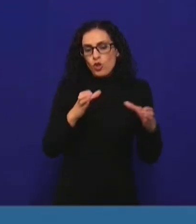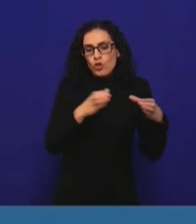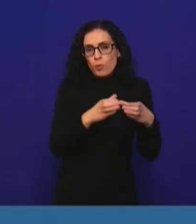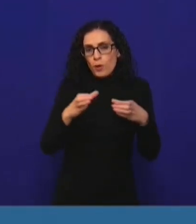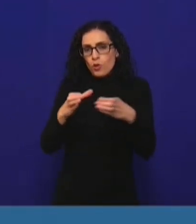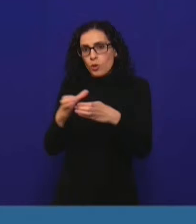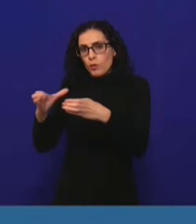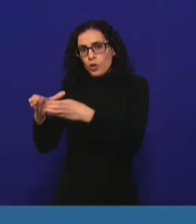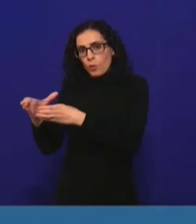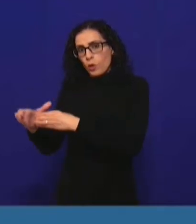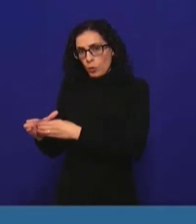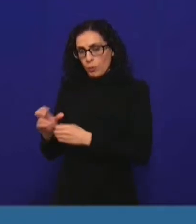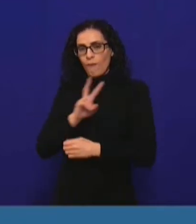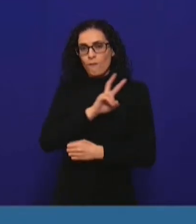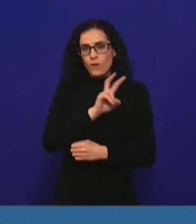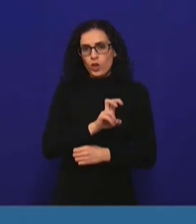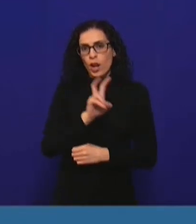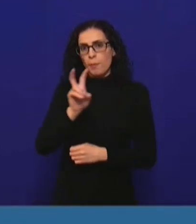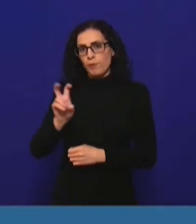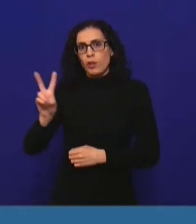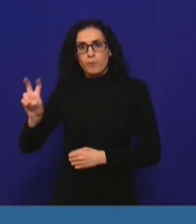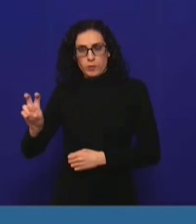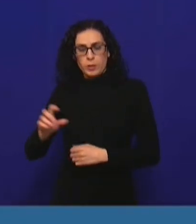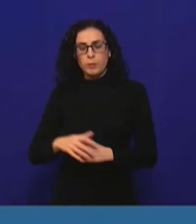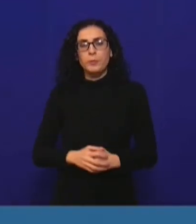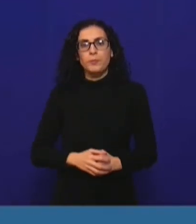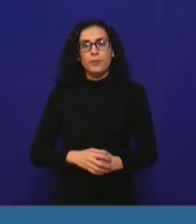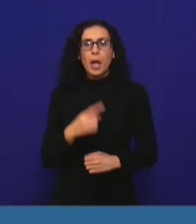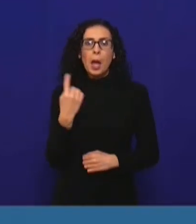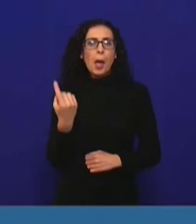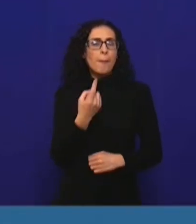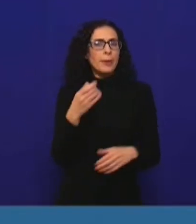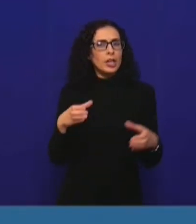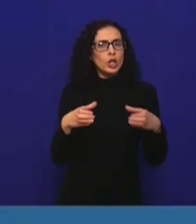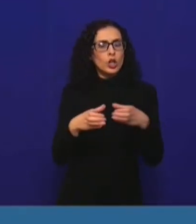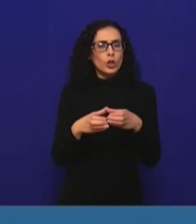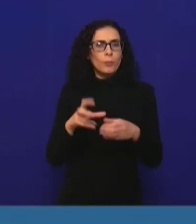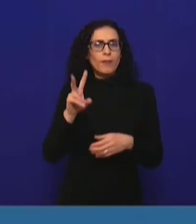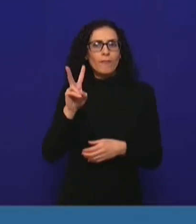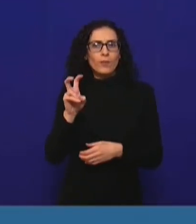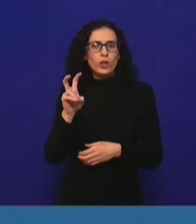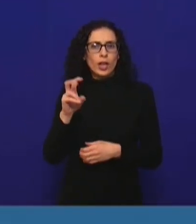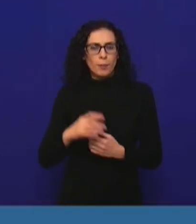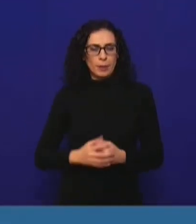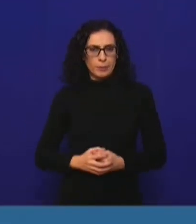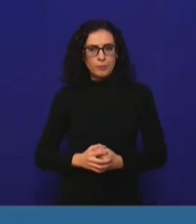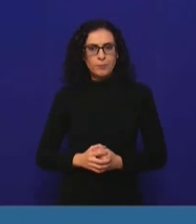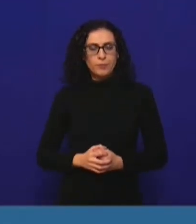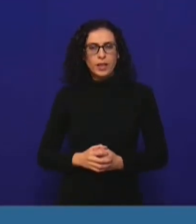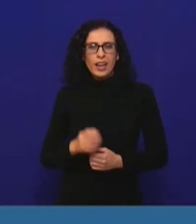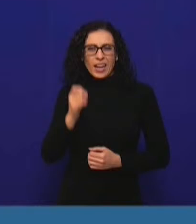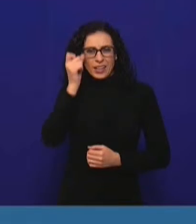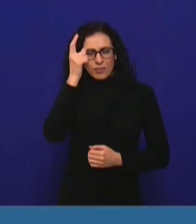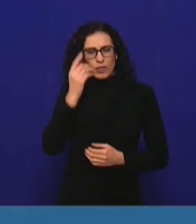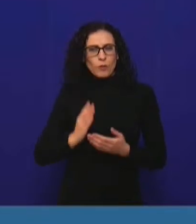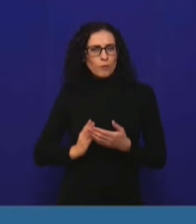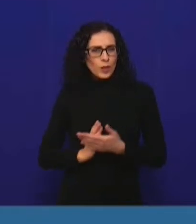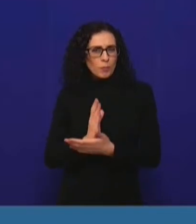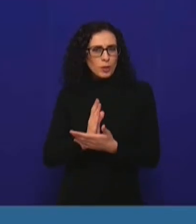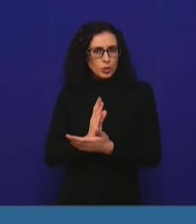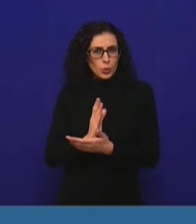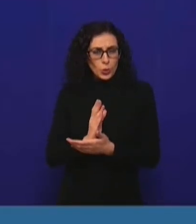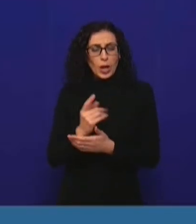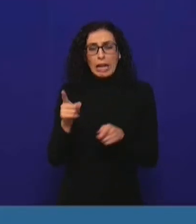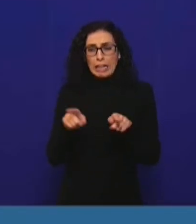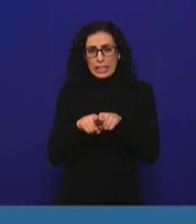biex nispjega sew dawk min huma dawn il-gruppi li huma vulnerabbli, forsi tiftakru fil-bidu tal-pandemija